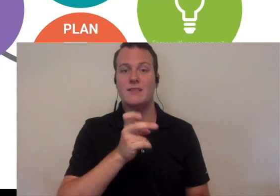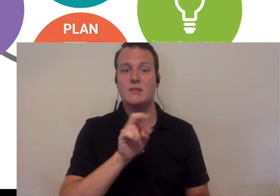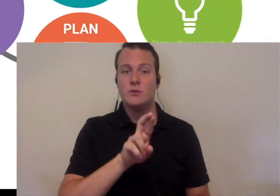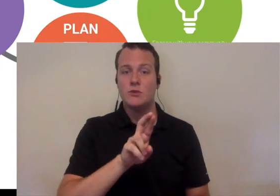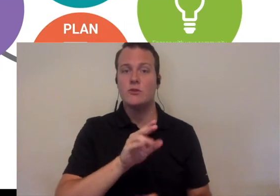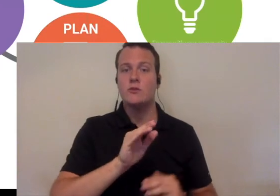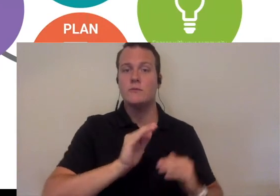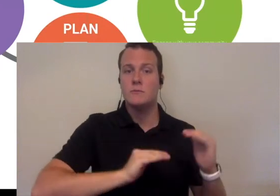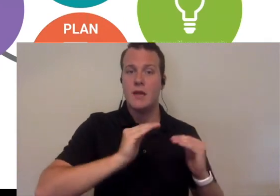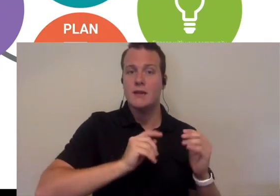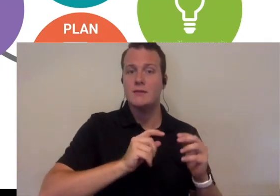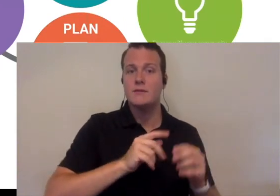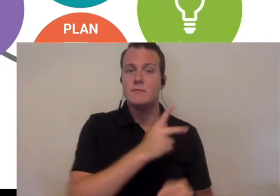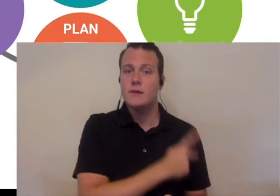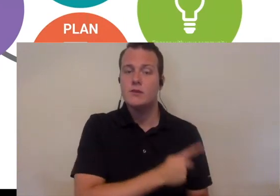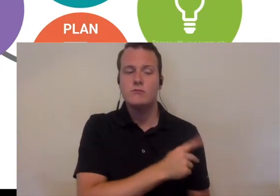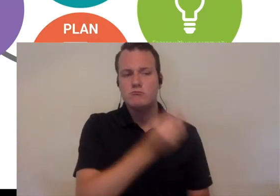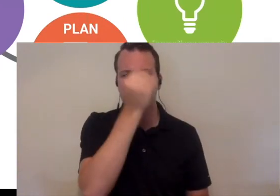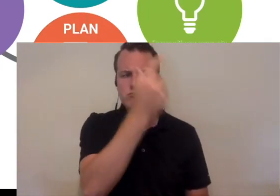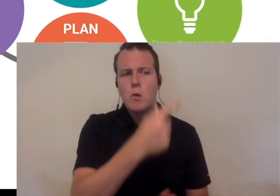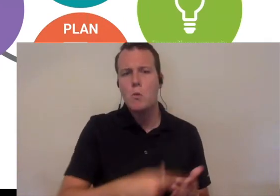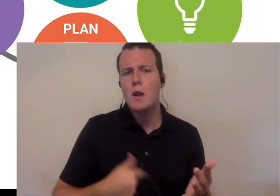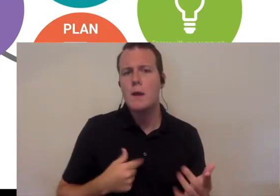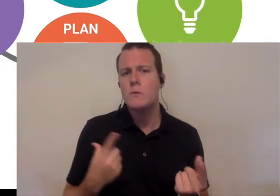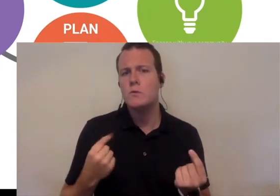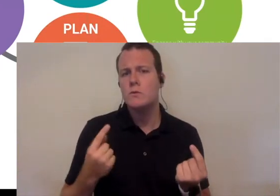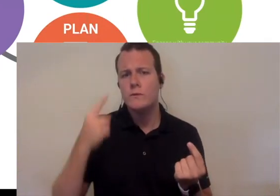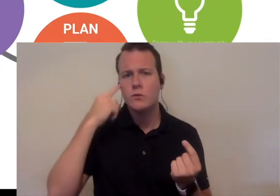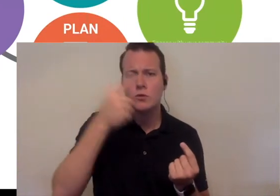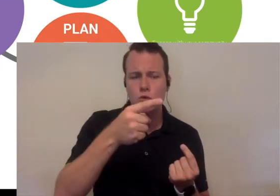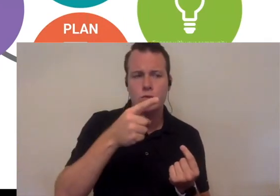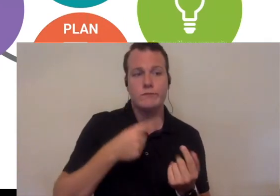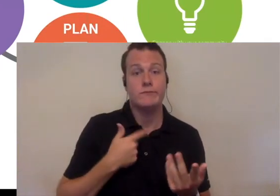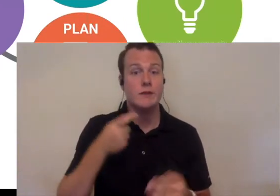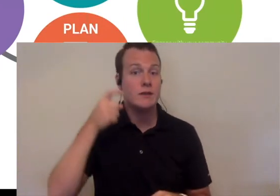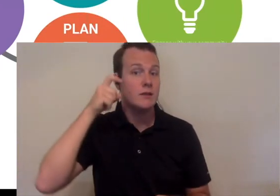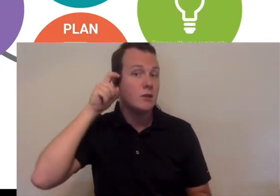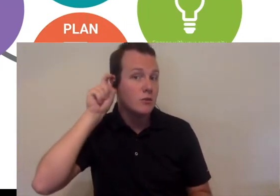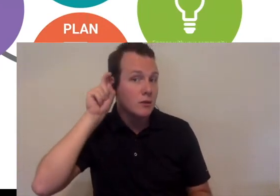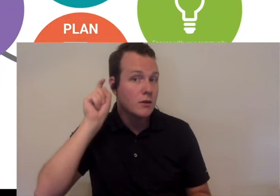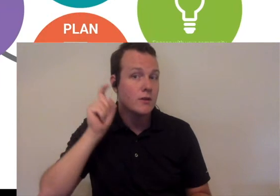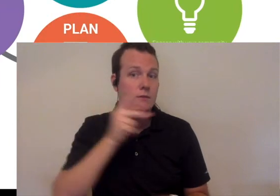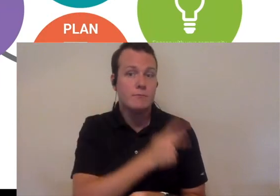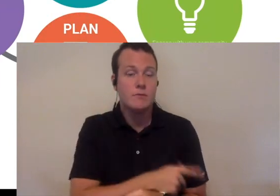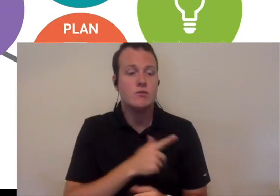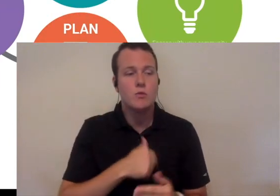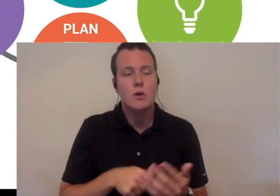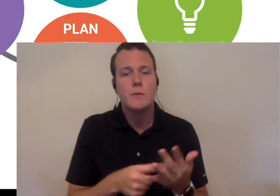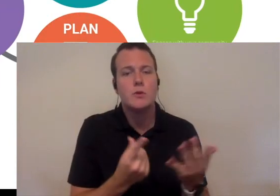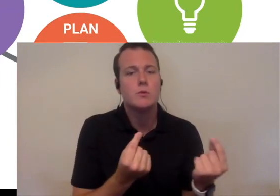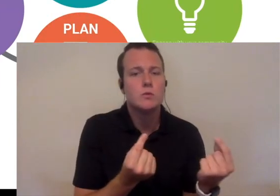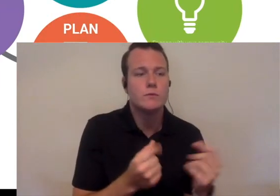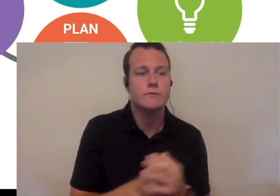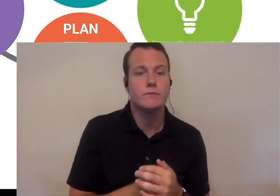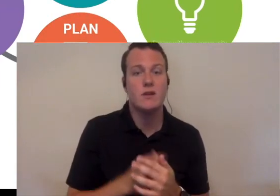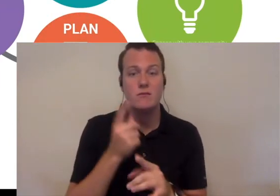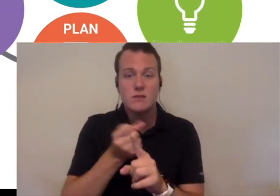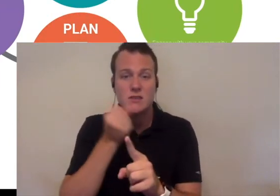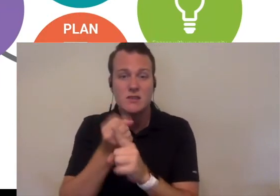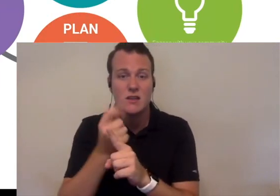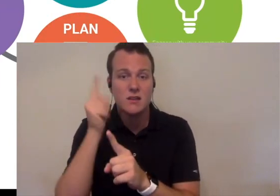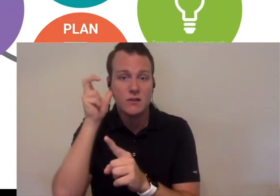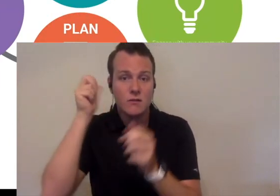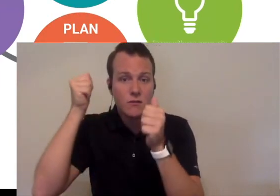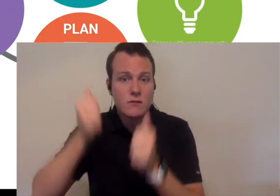do for you. Or for your hearing aid patients, here's what I can do for you. Or if you have a sudden hearing loss, send me